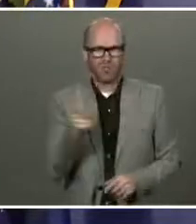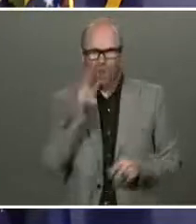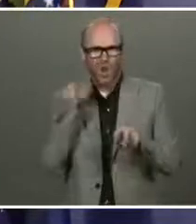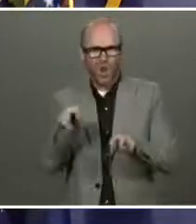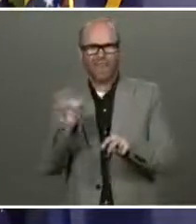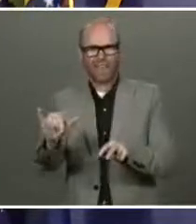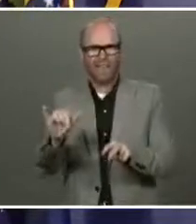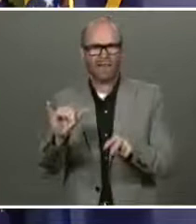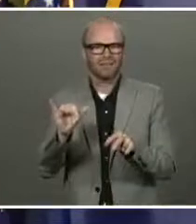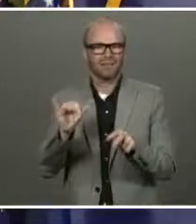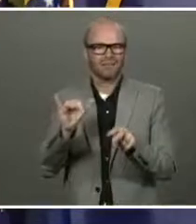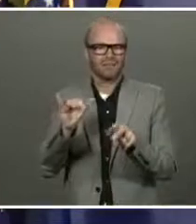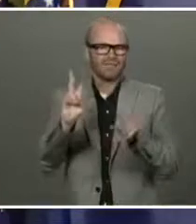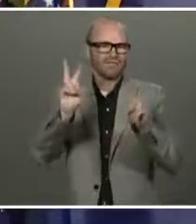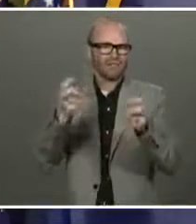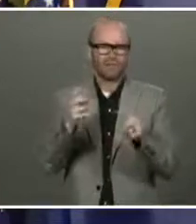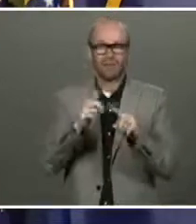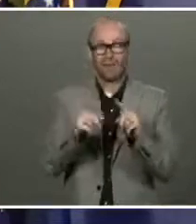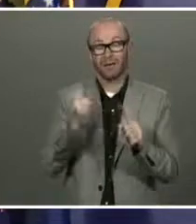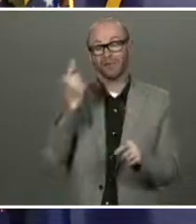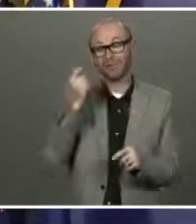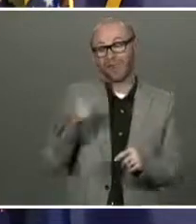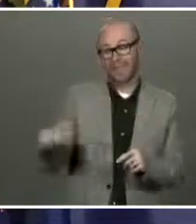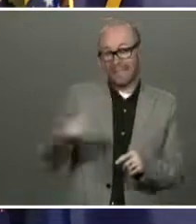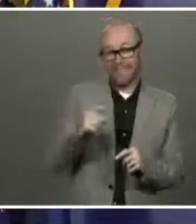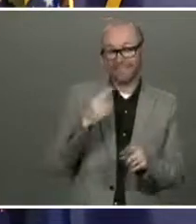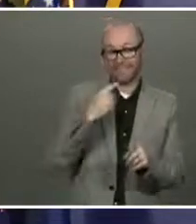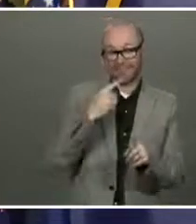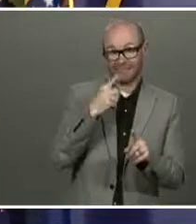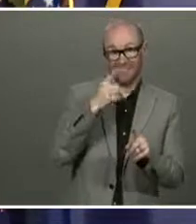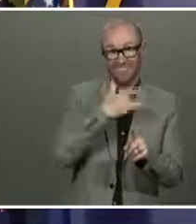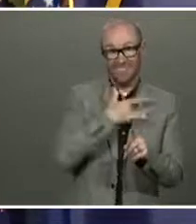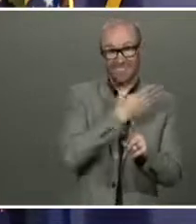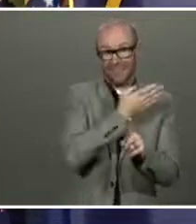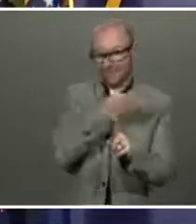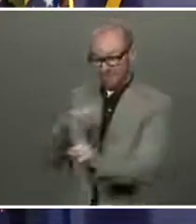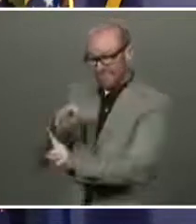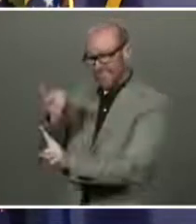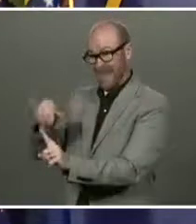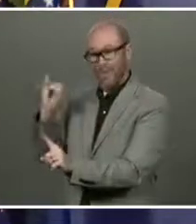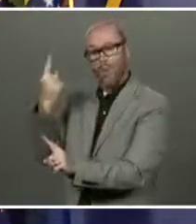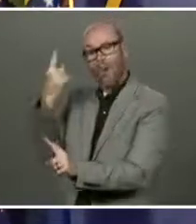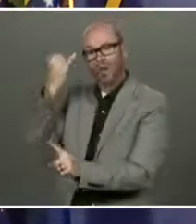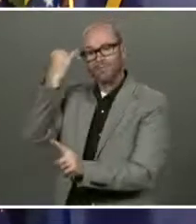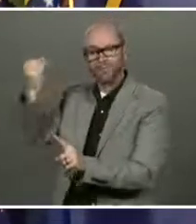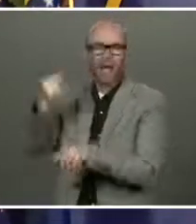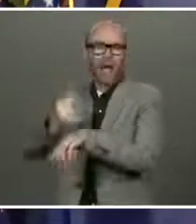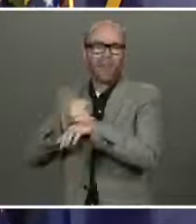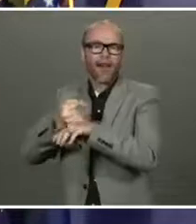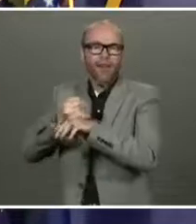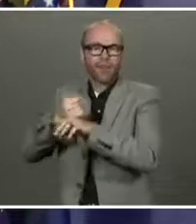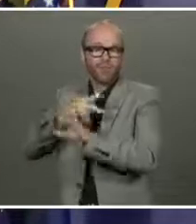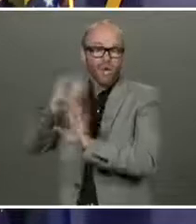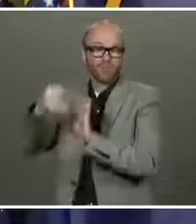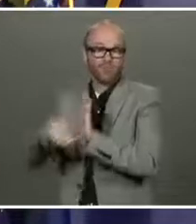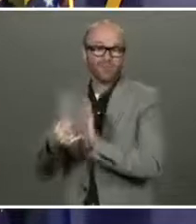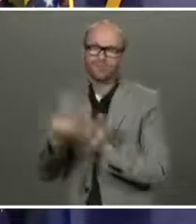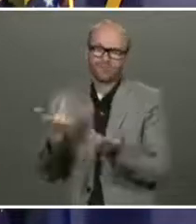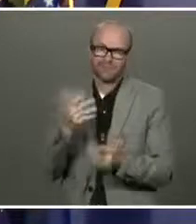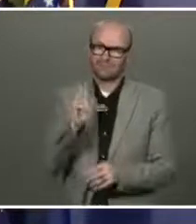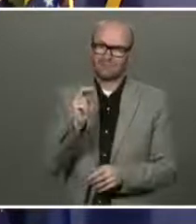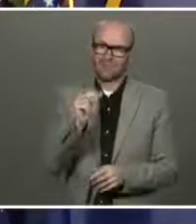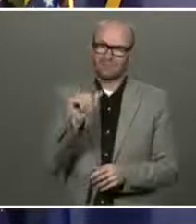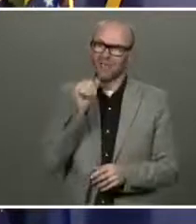that legislation that pointed them towards this particular idea or this particular project. So their job is to